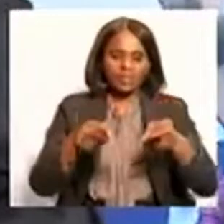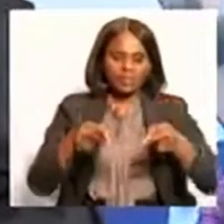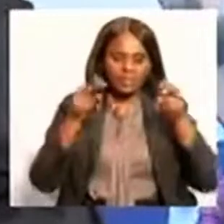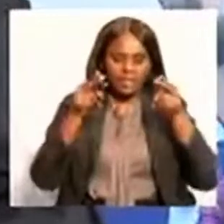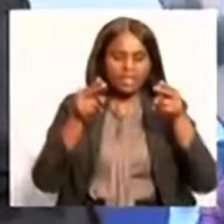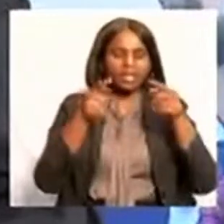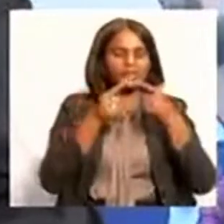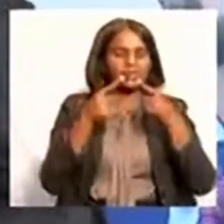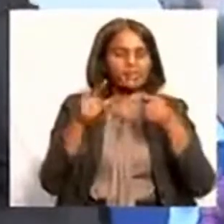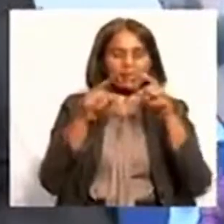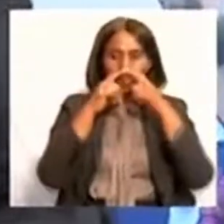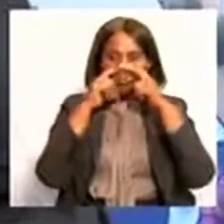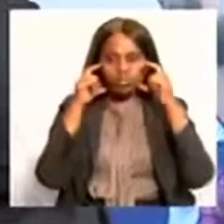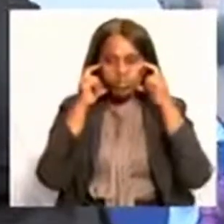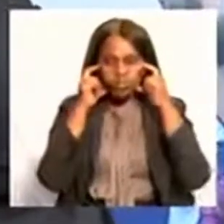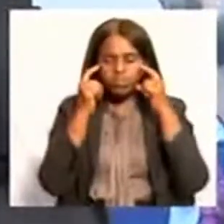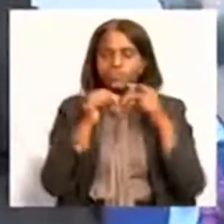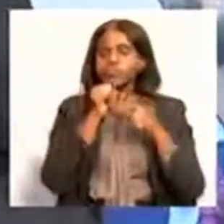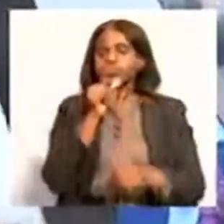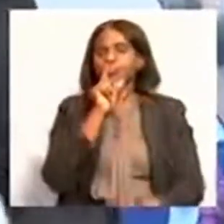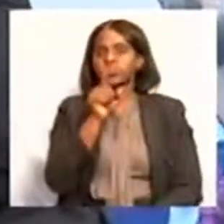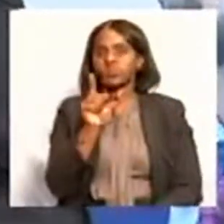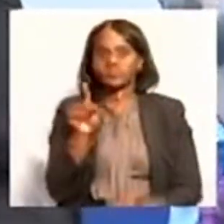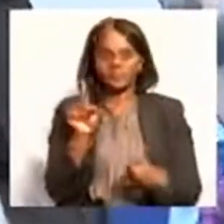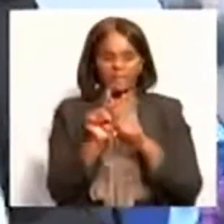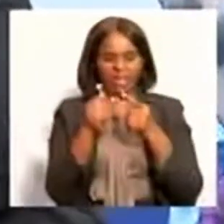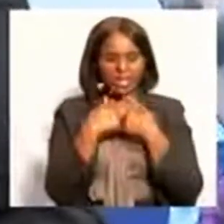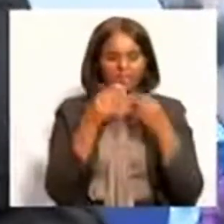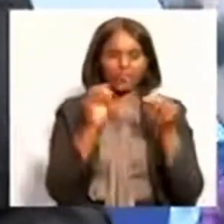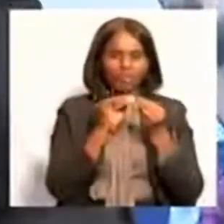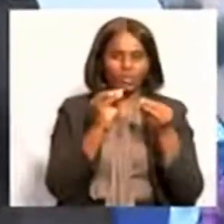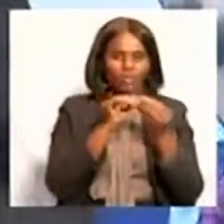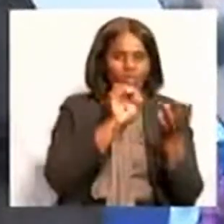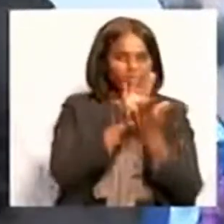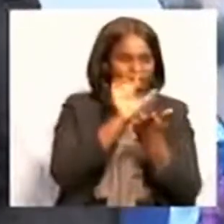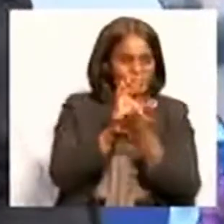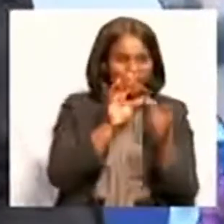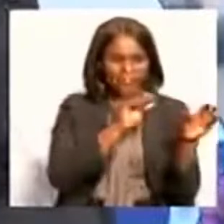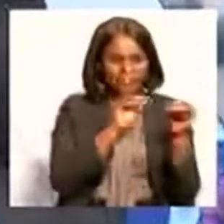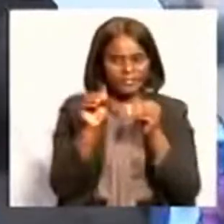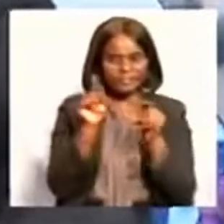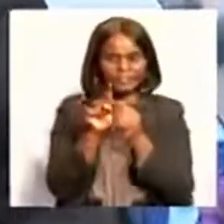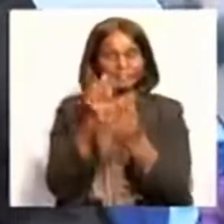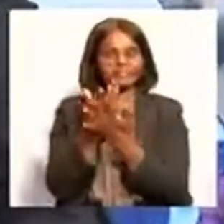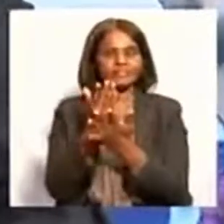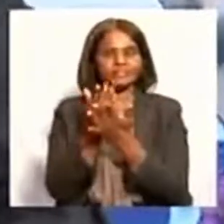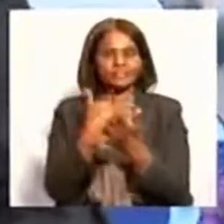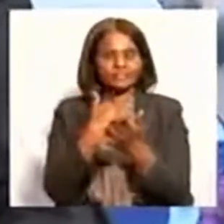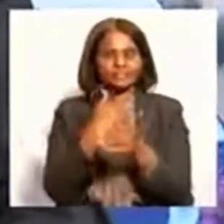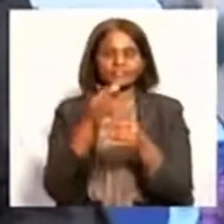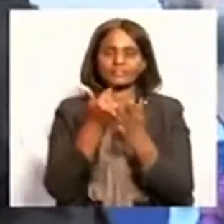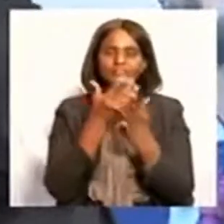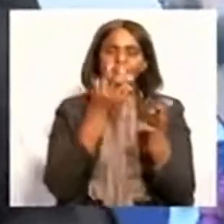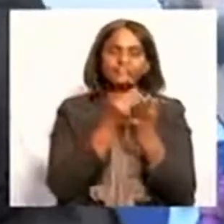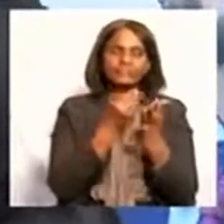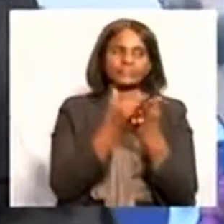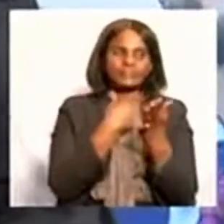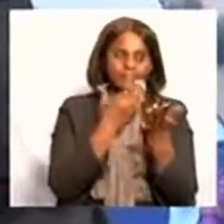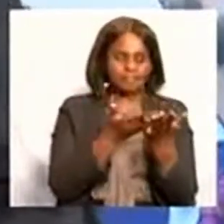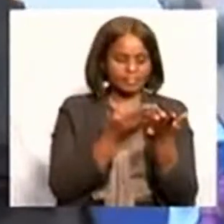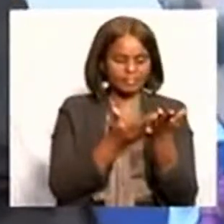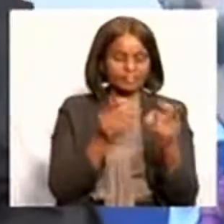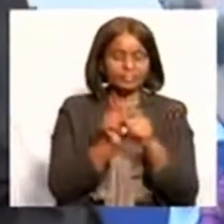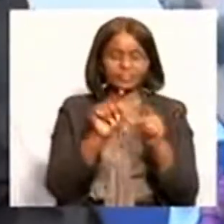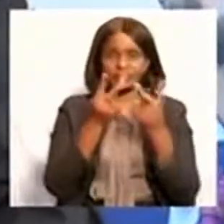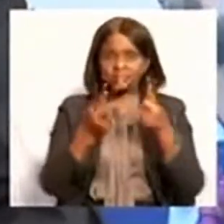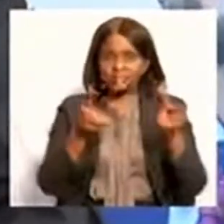of masks when it was not. There was also a lot of cash movement that was going. We moved in and recommended that we avoid those cash movements. So this is some of the